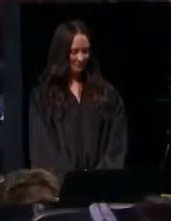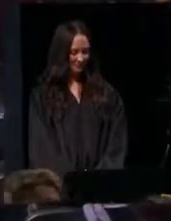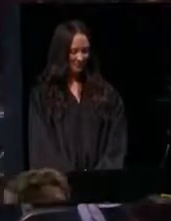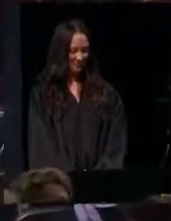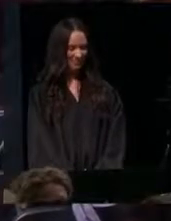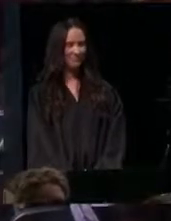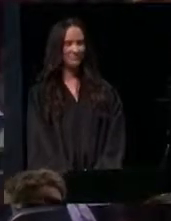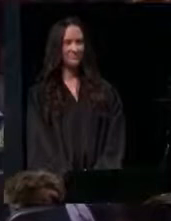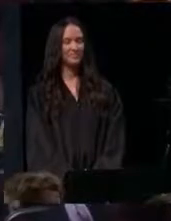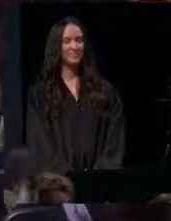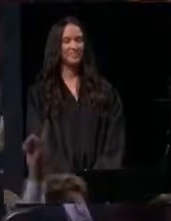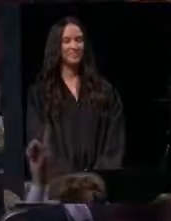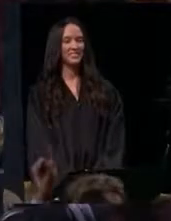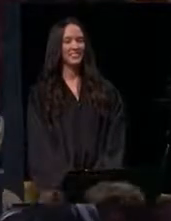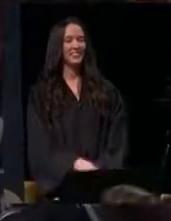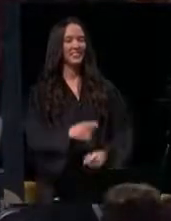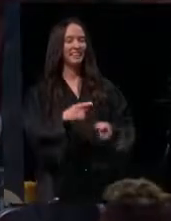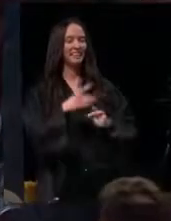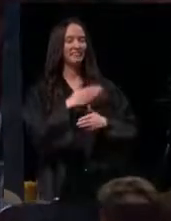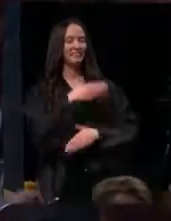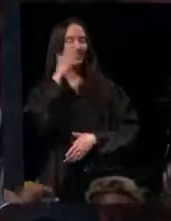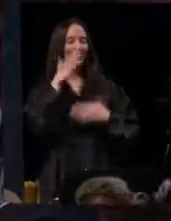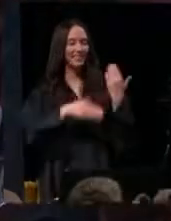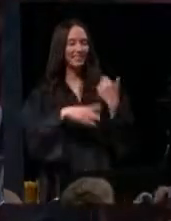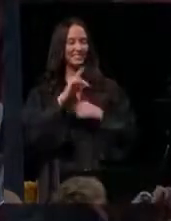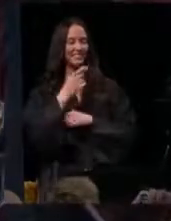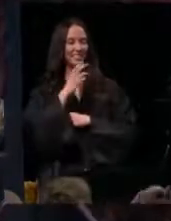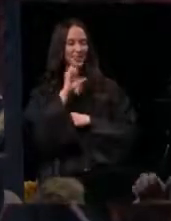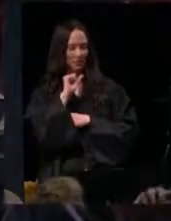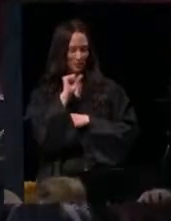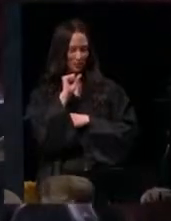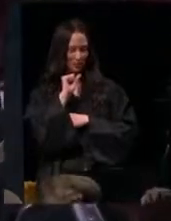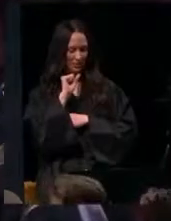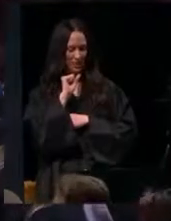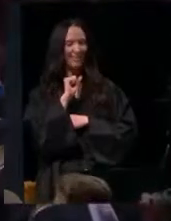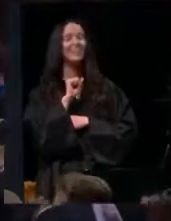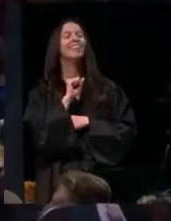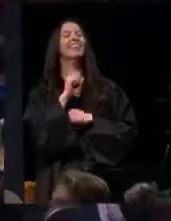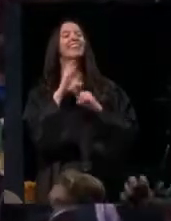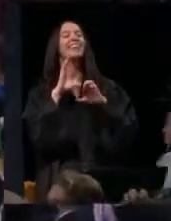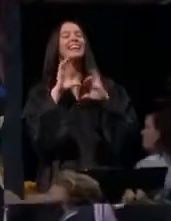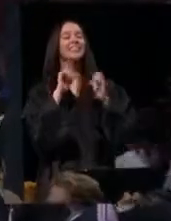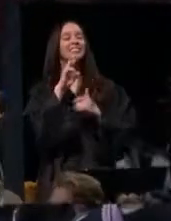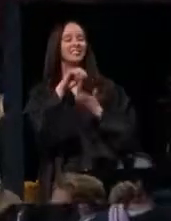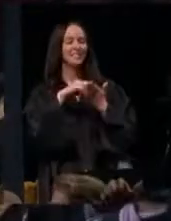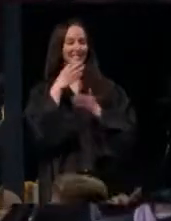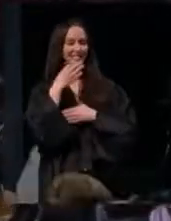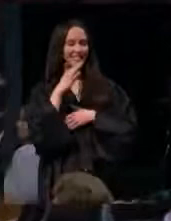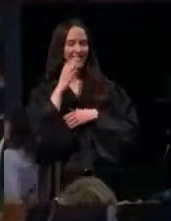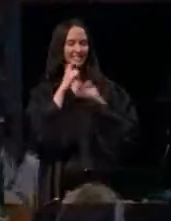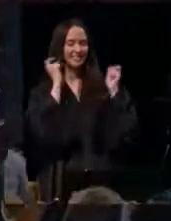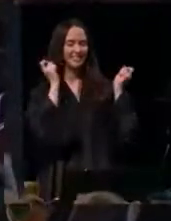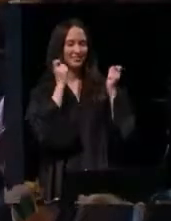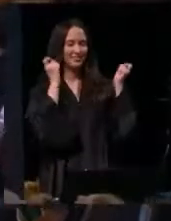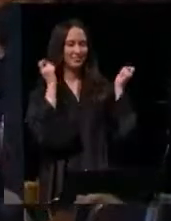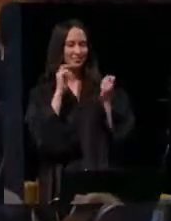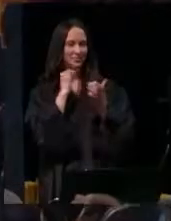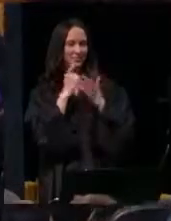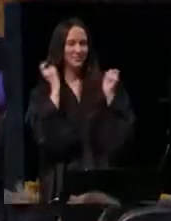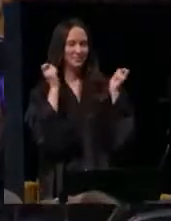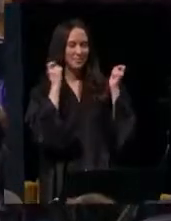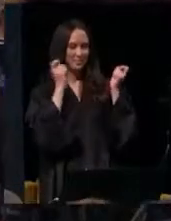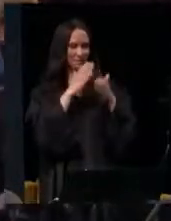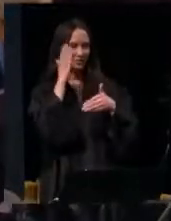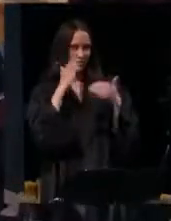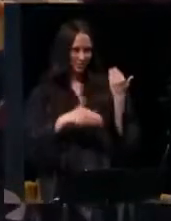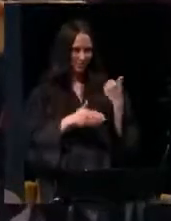This concludes Davies High School's class of 2019 commencement ceremony.